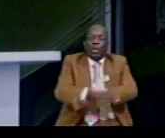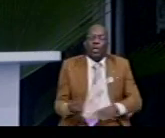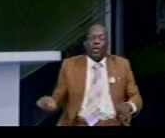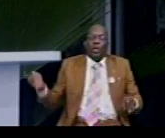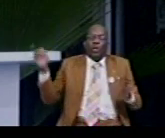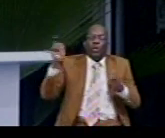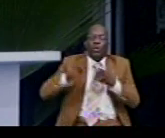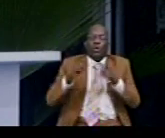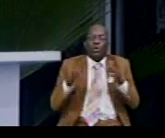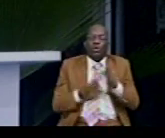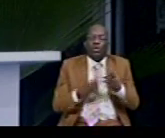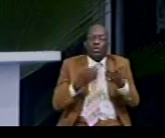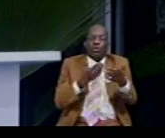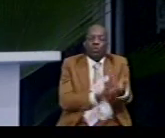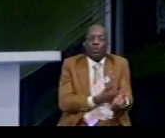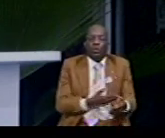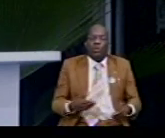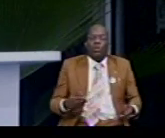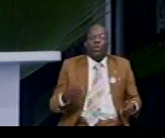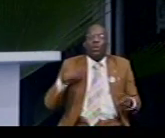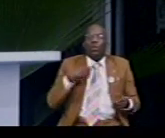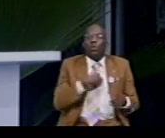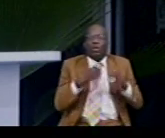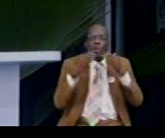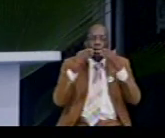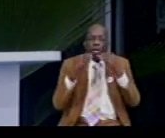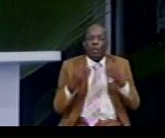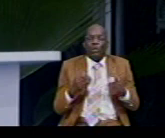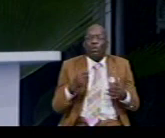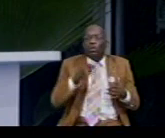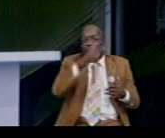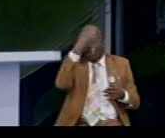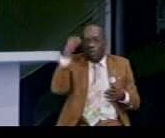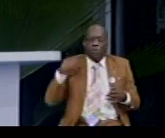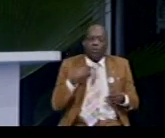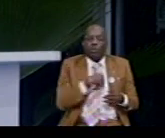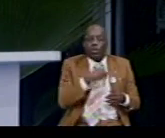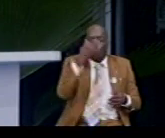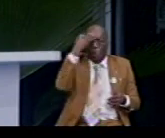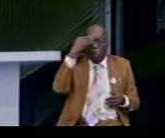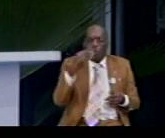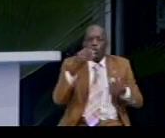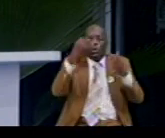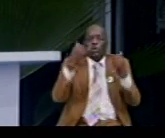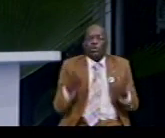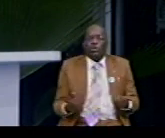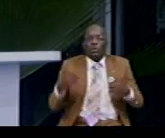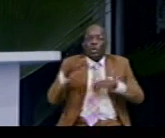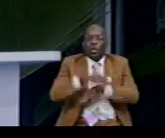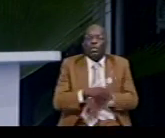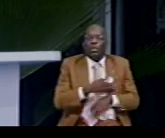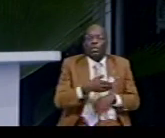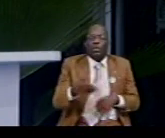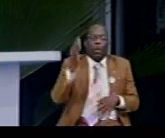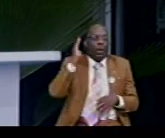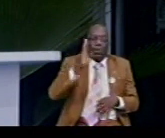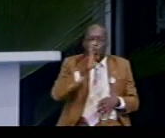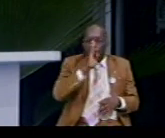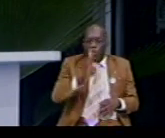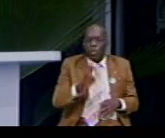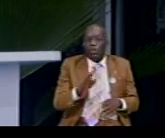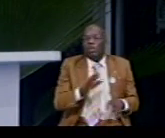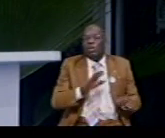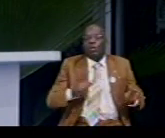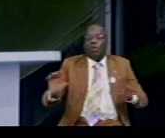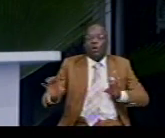we thank you and praise you because we know that tonight there will be a performance of those things